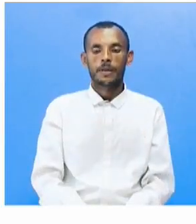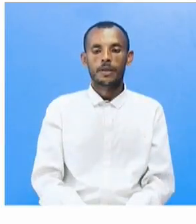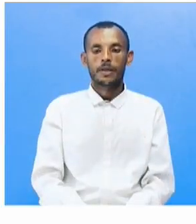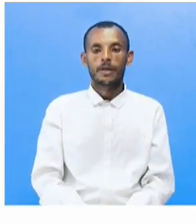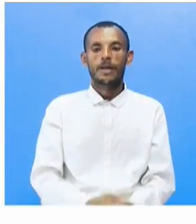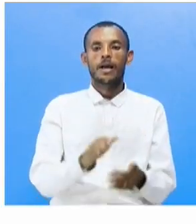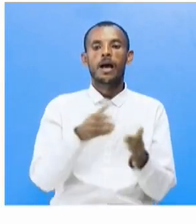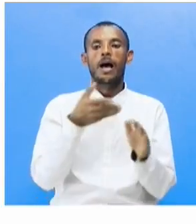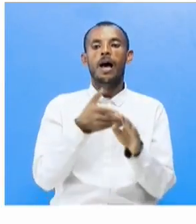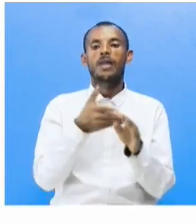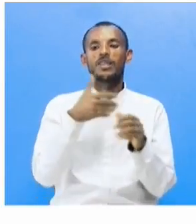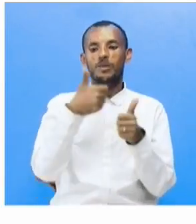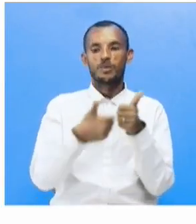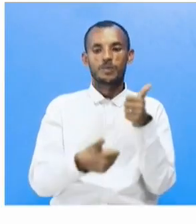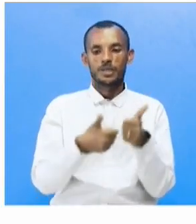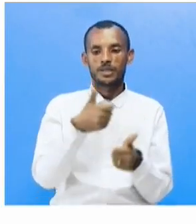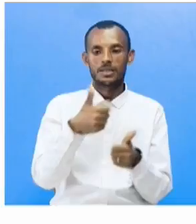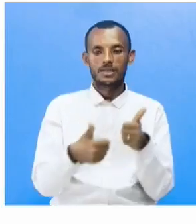at which